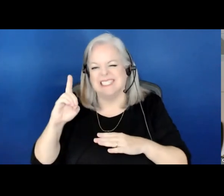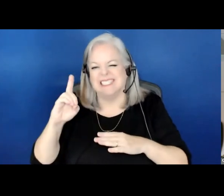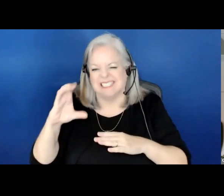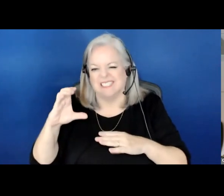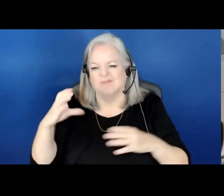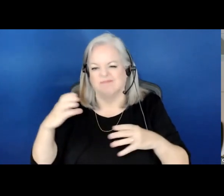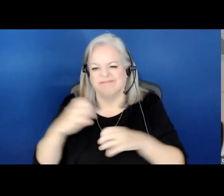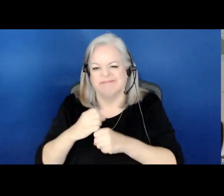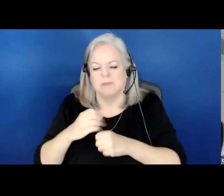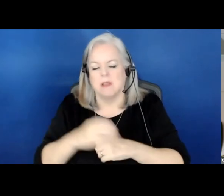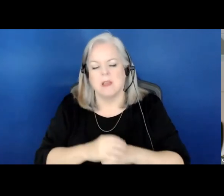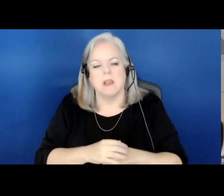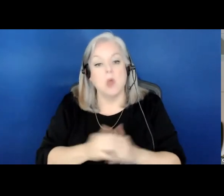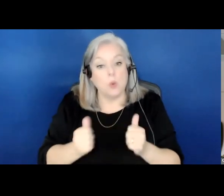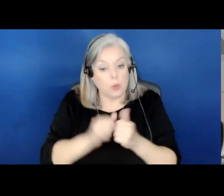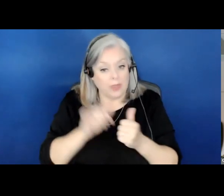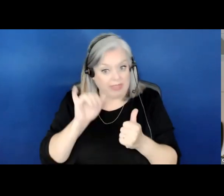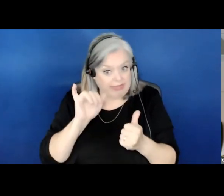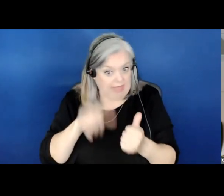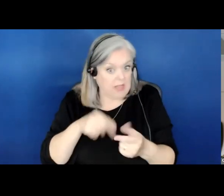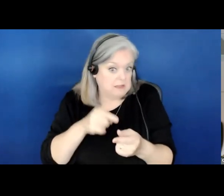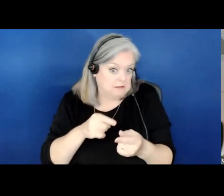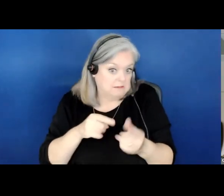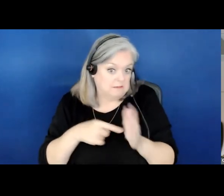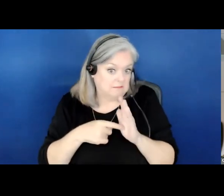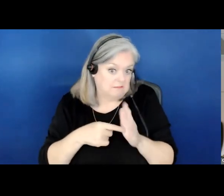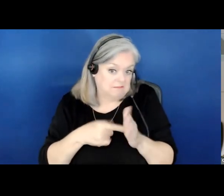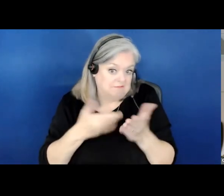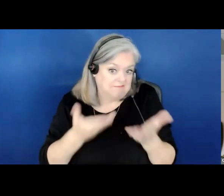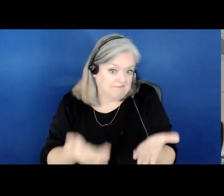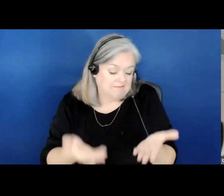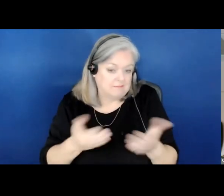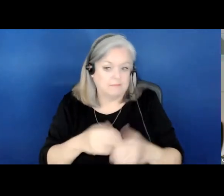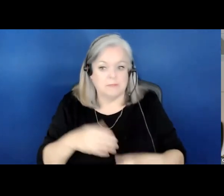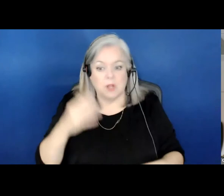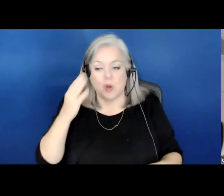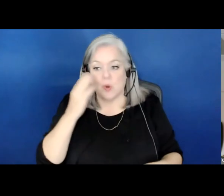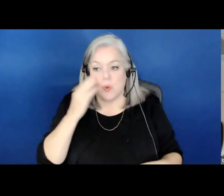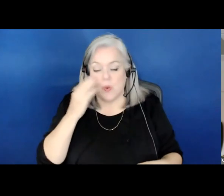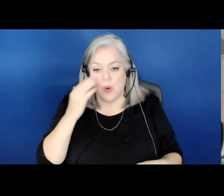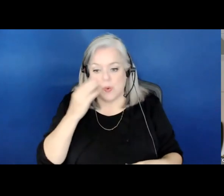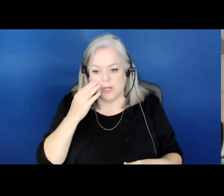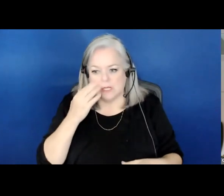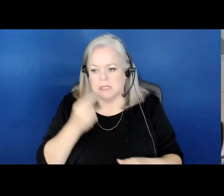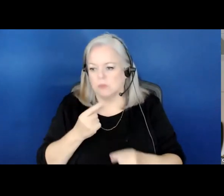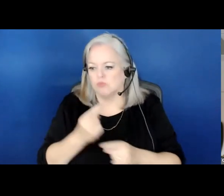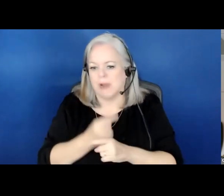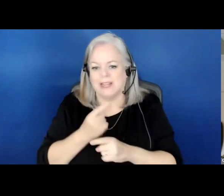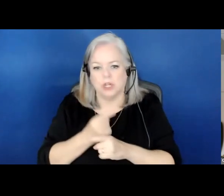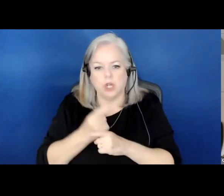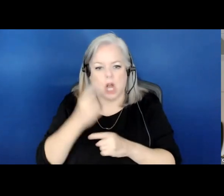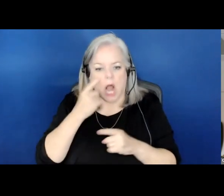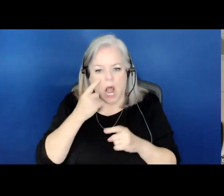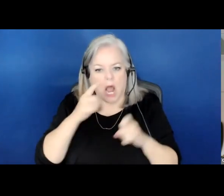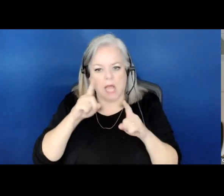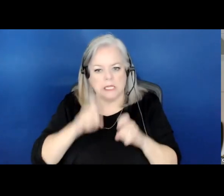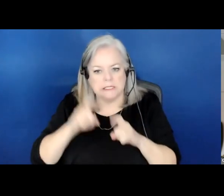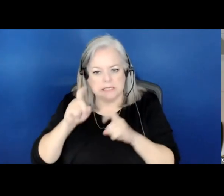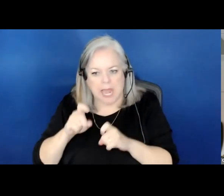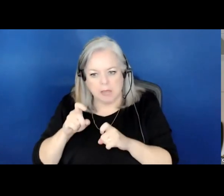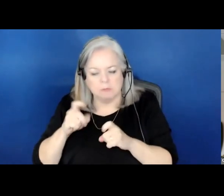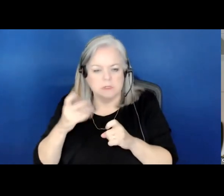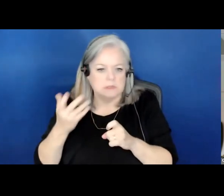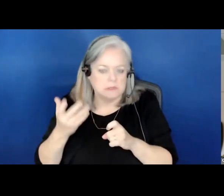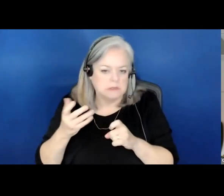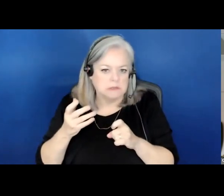With that being the case, and knowing that routine eye exams can